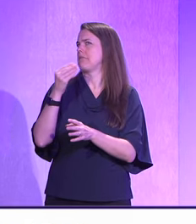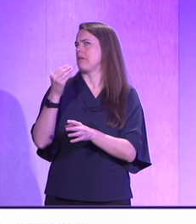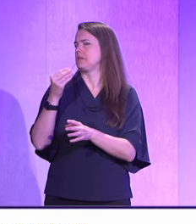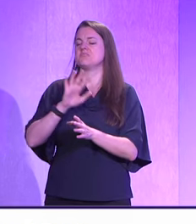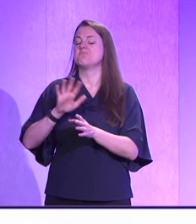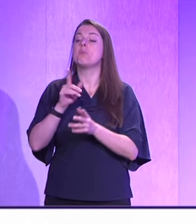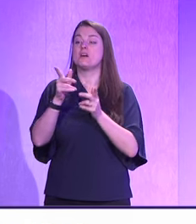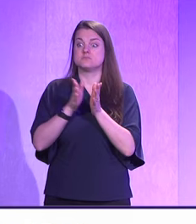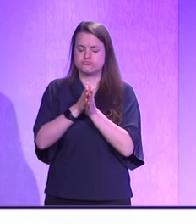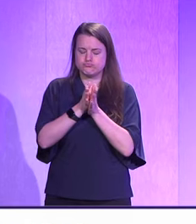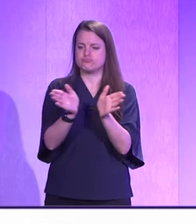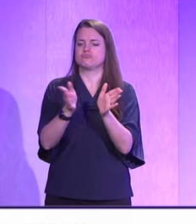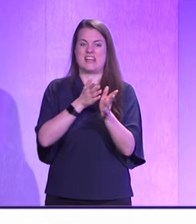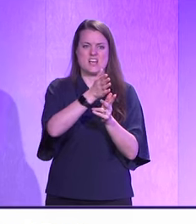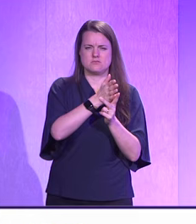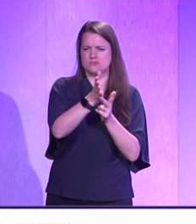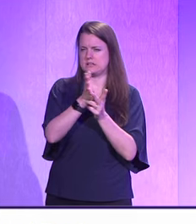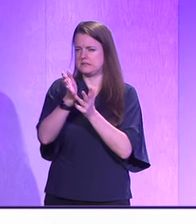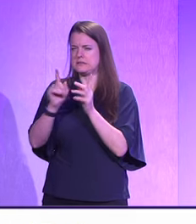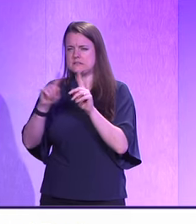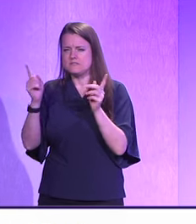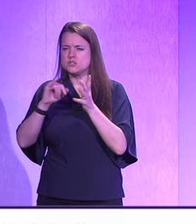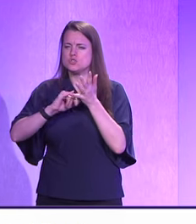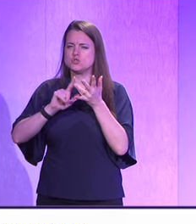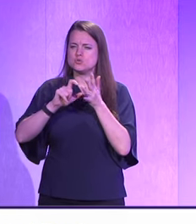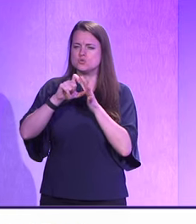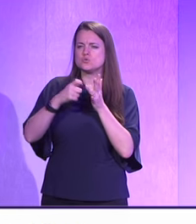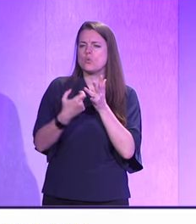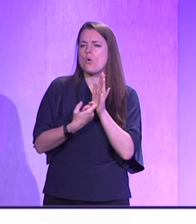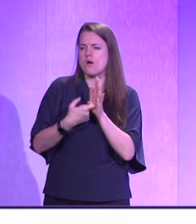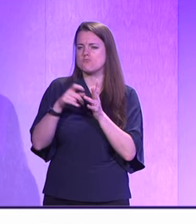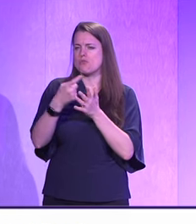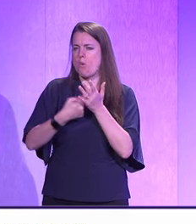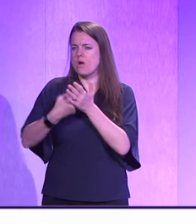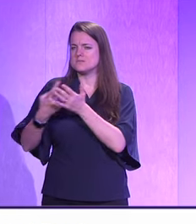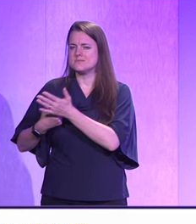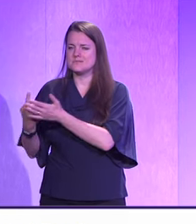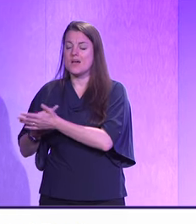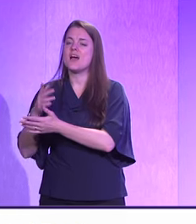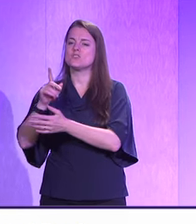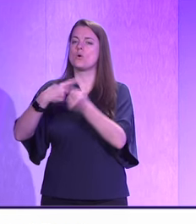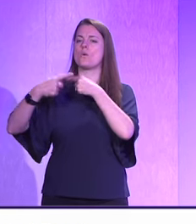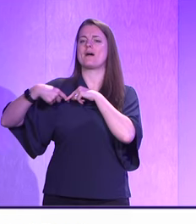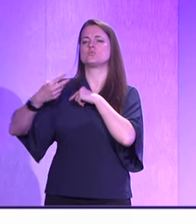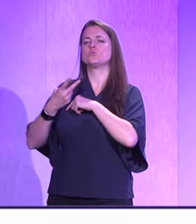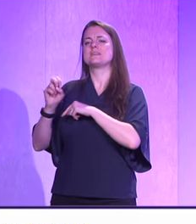State of DevOps reports. Go and have a read. They're really, really valuable. Go back all the way to 2013, lots and lots of